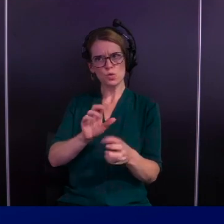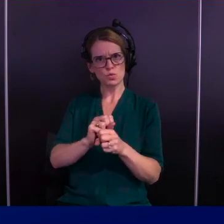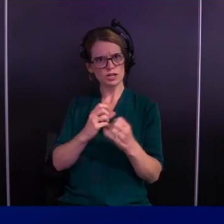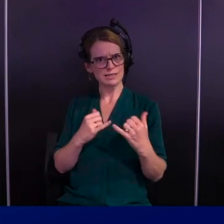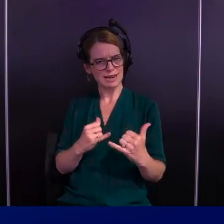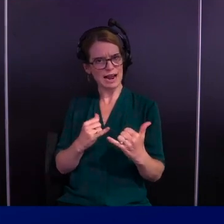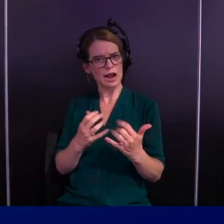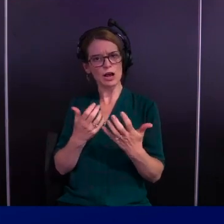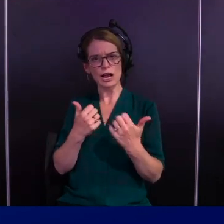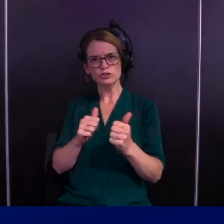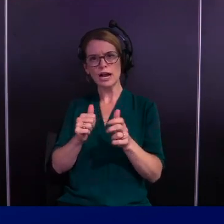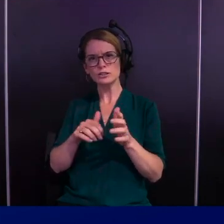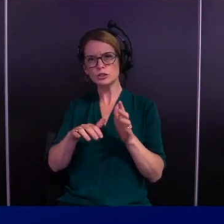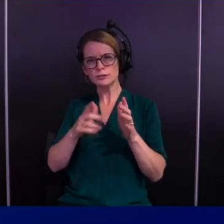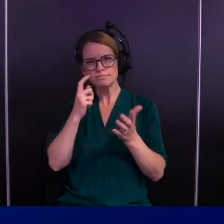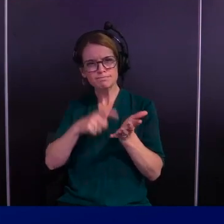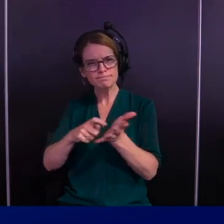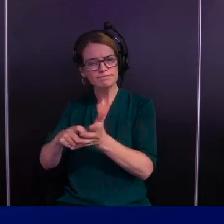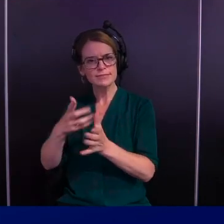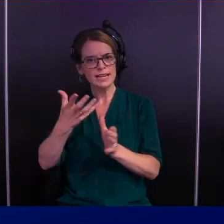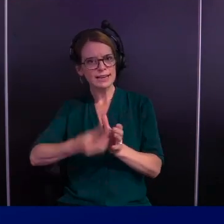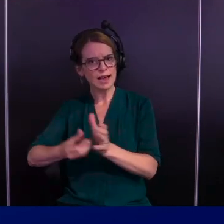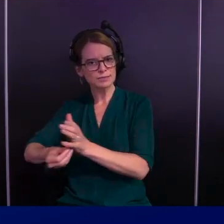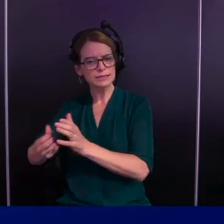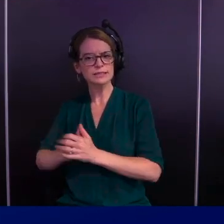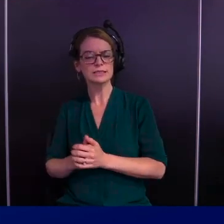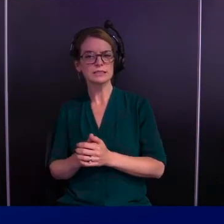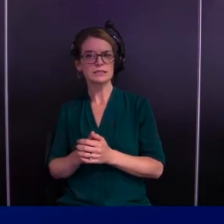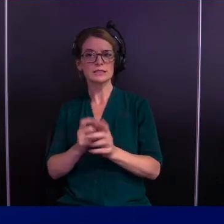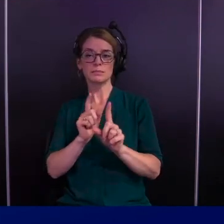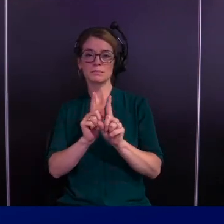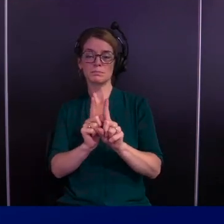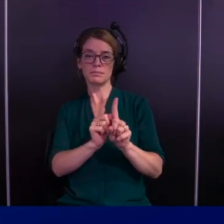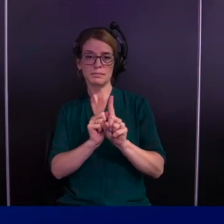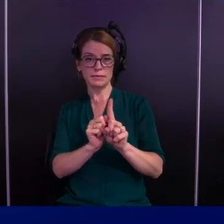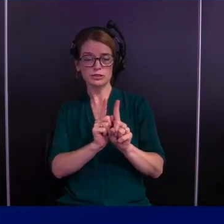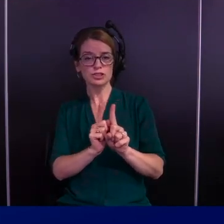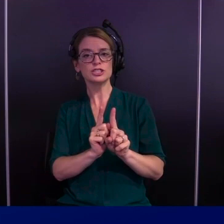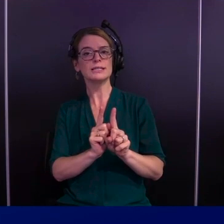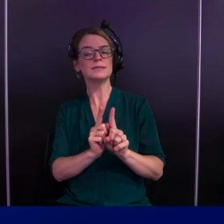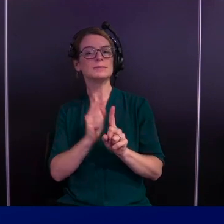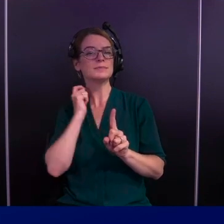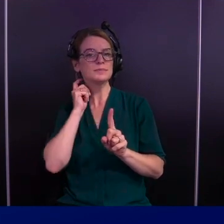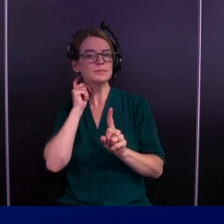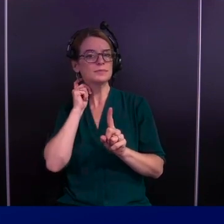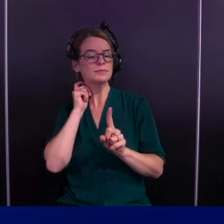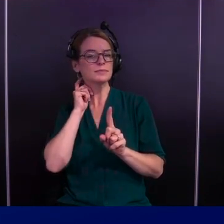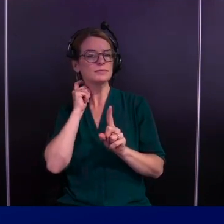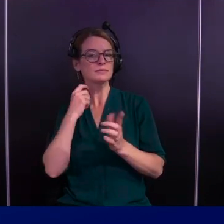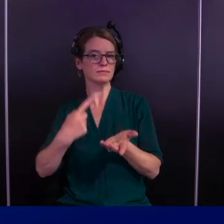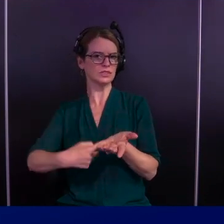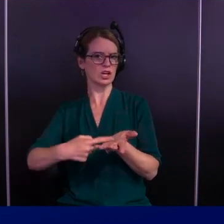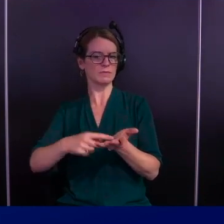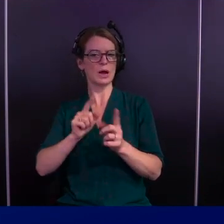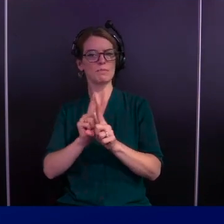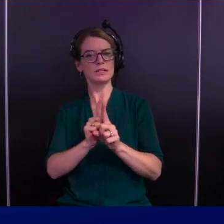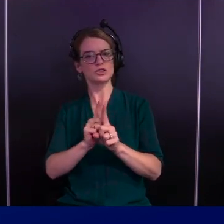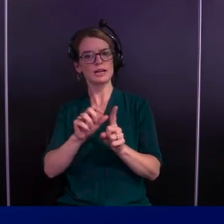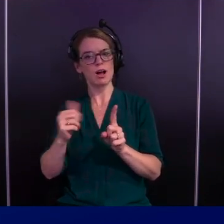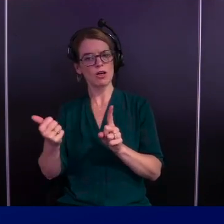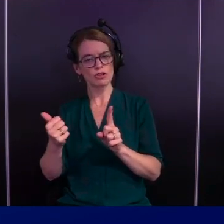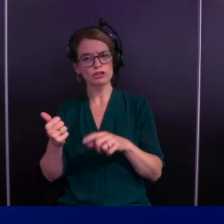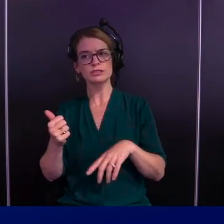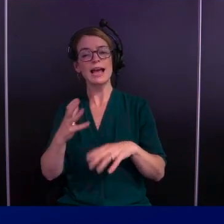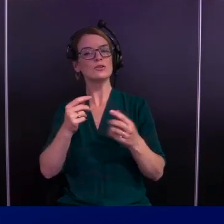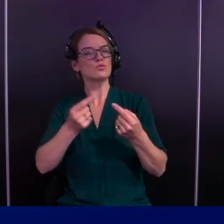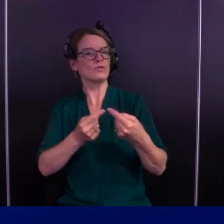any gaps in the future. Also mentorship, so like we talked about with mentoring others, but also reverse mentor. So if